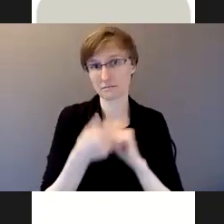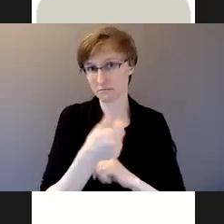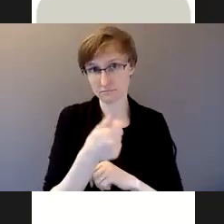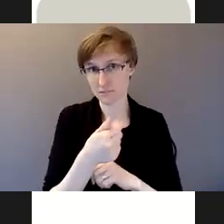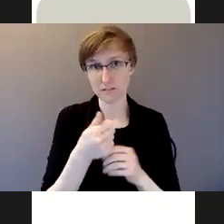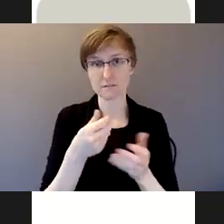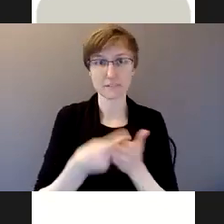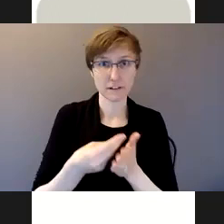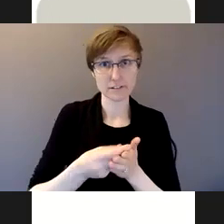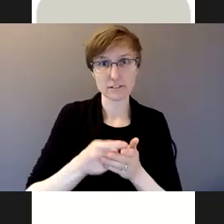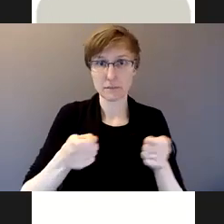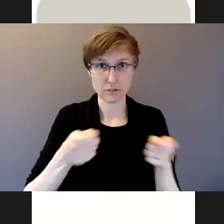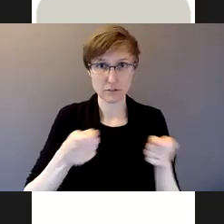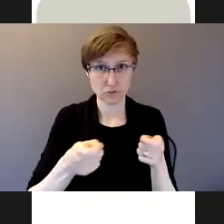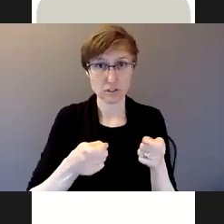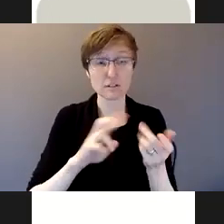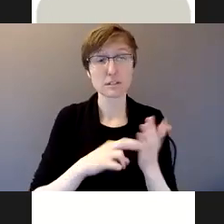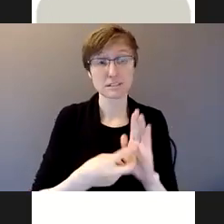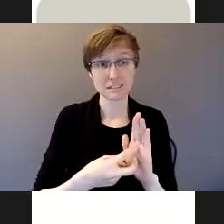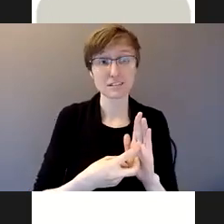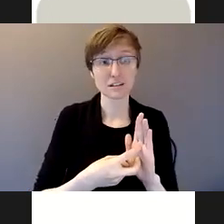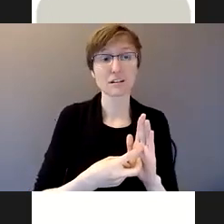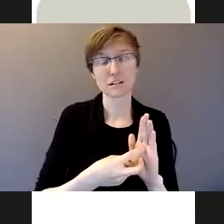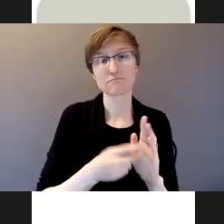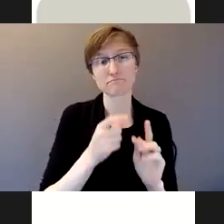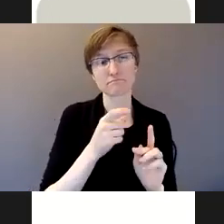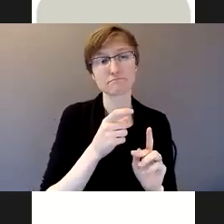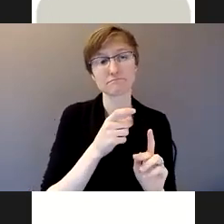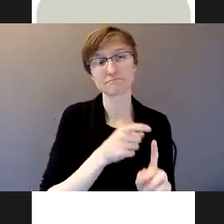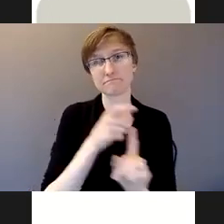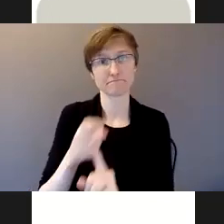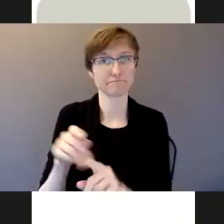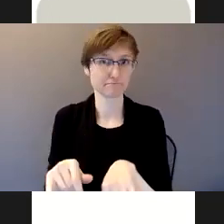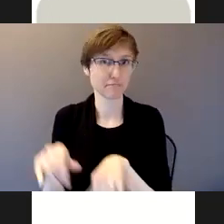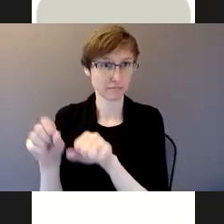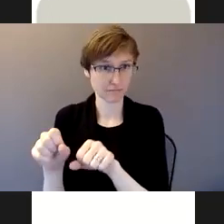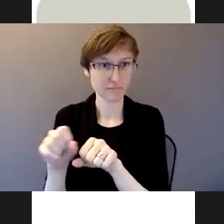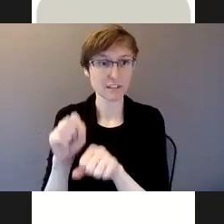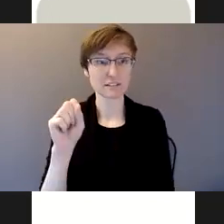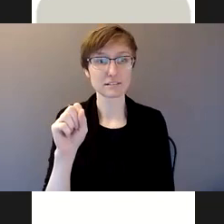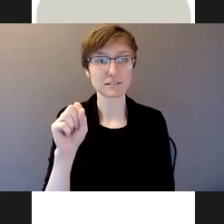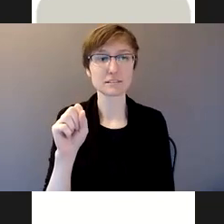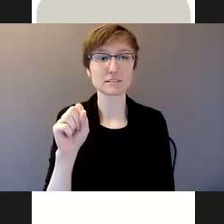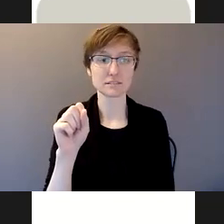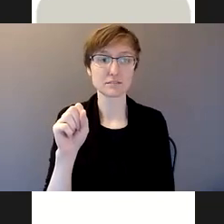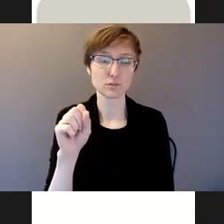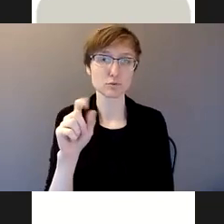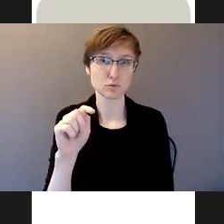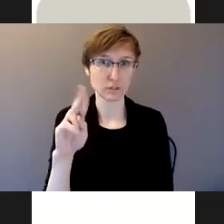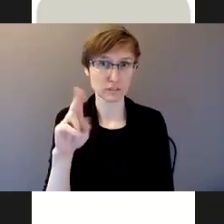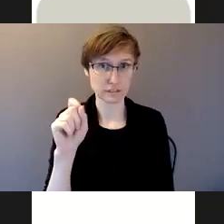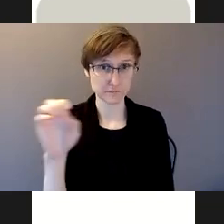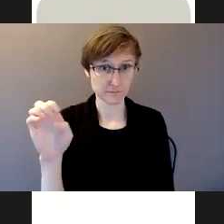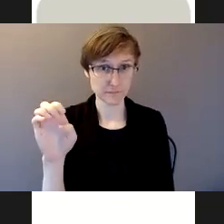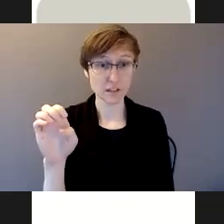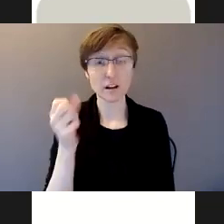public guardian and trustee start acting as statutory guardian of finances. Now, a couple things to remember. The person has the right to refuse